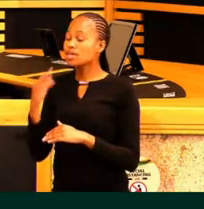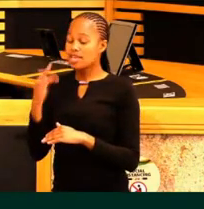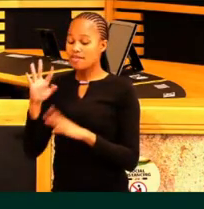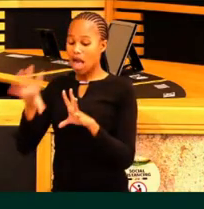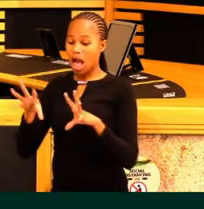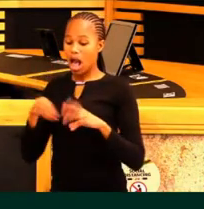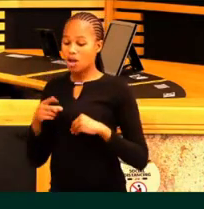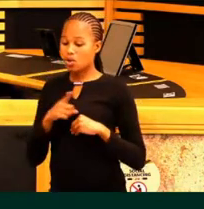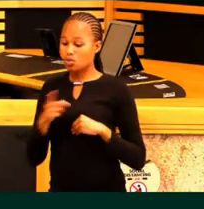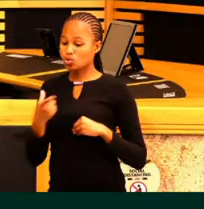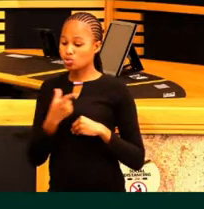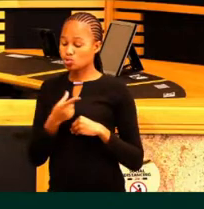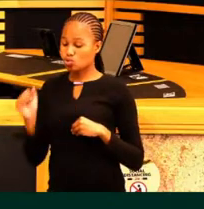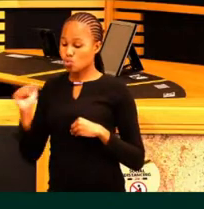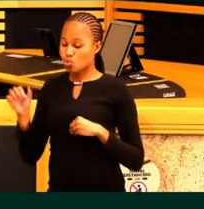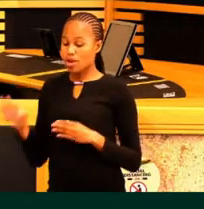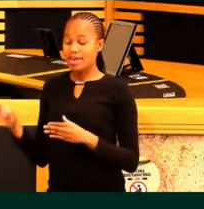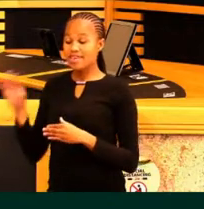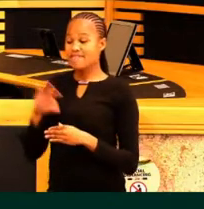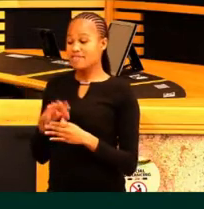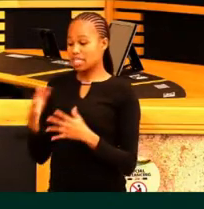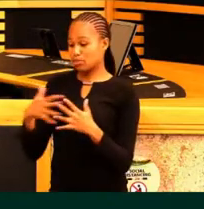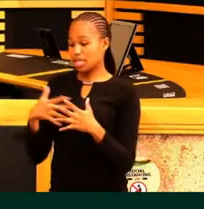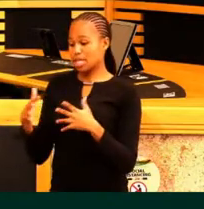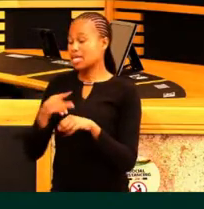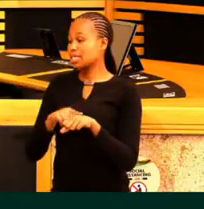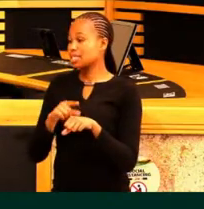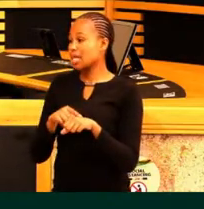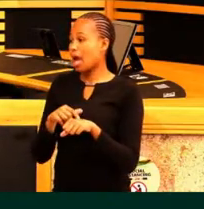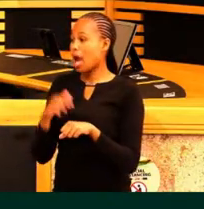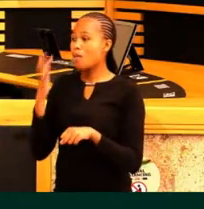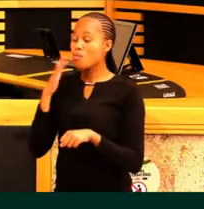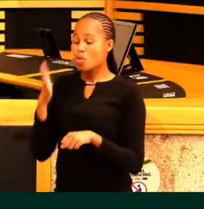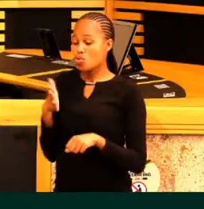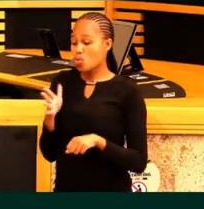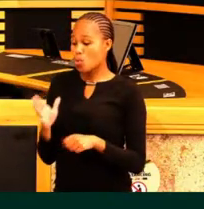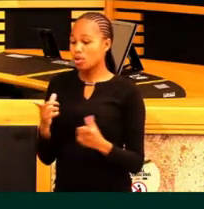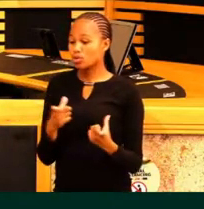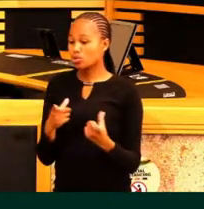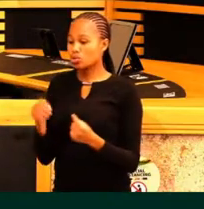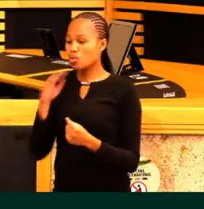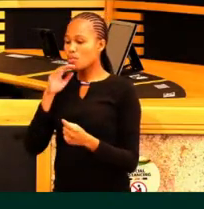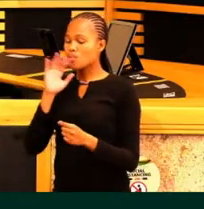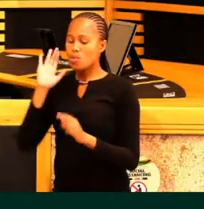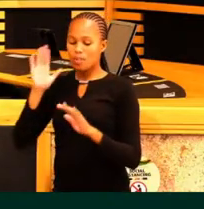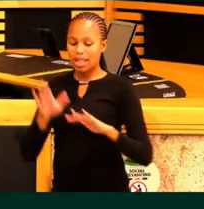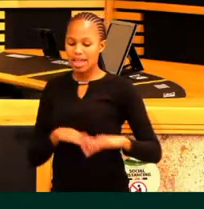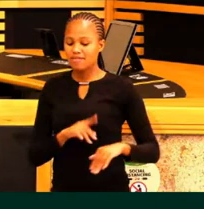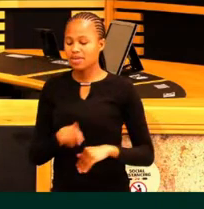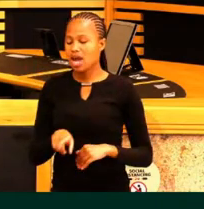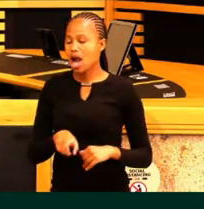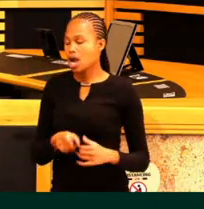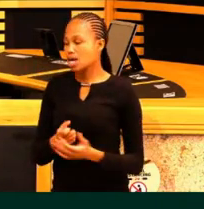to do their Investments at any time when they wish to withdraw then you'll be left hungry